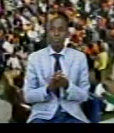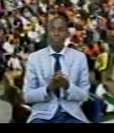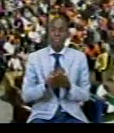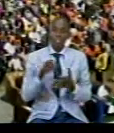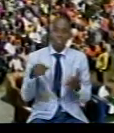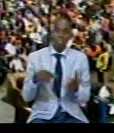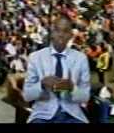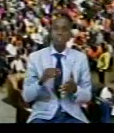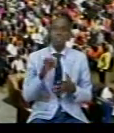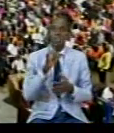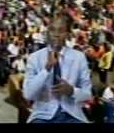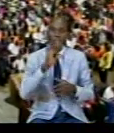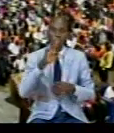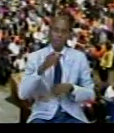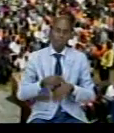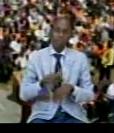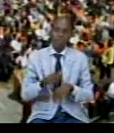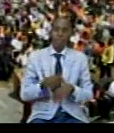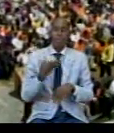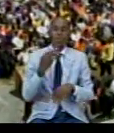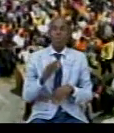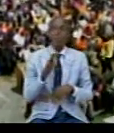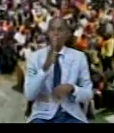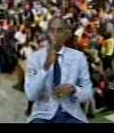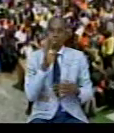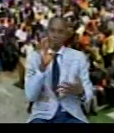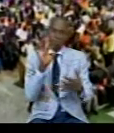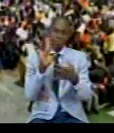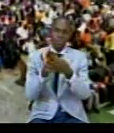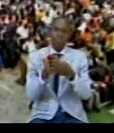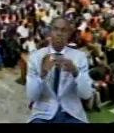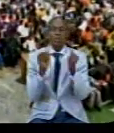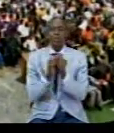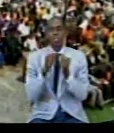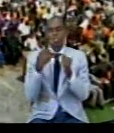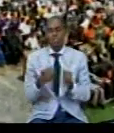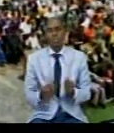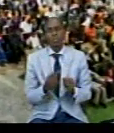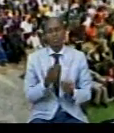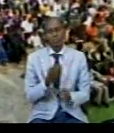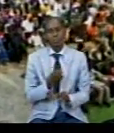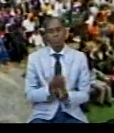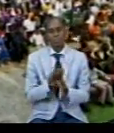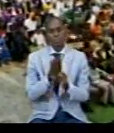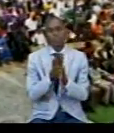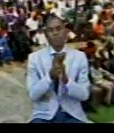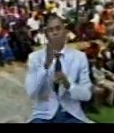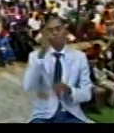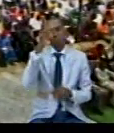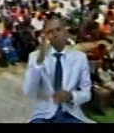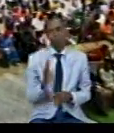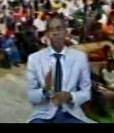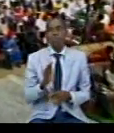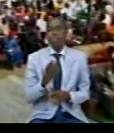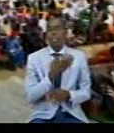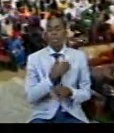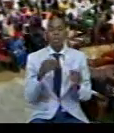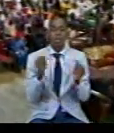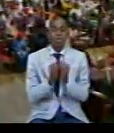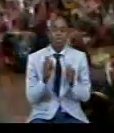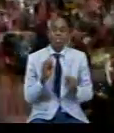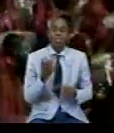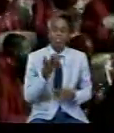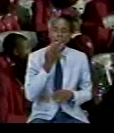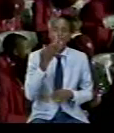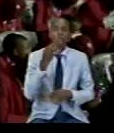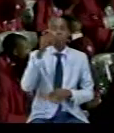moment of being connected with the faithful God and with the favor of the Lord. This is